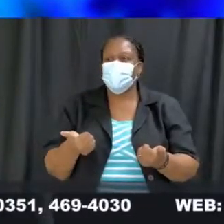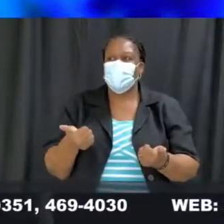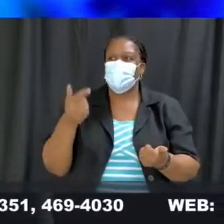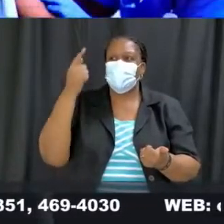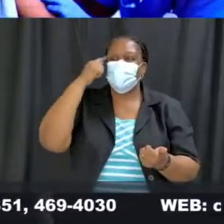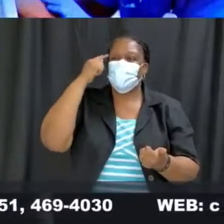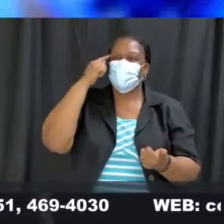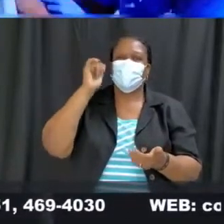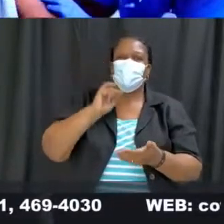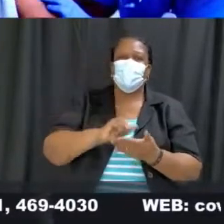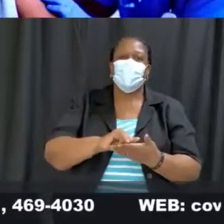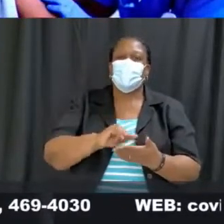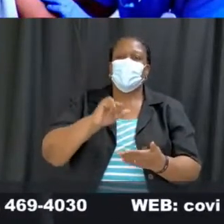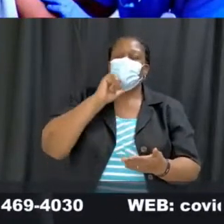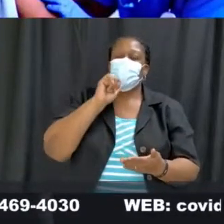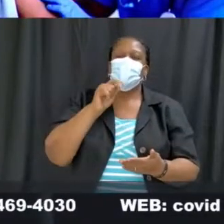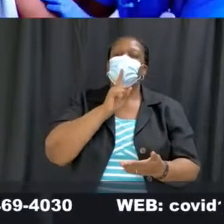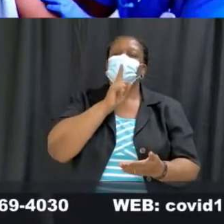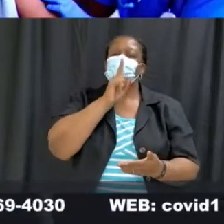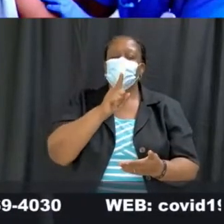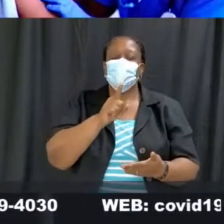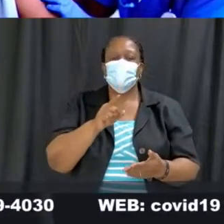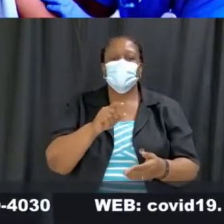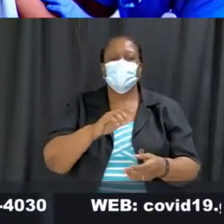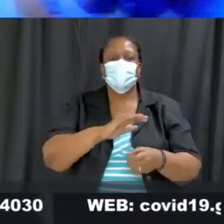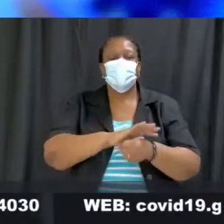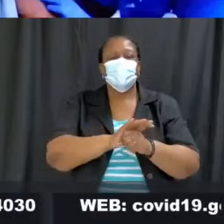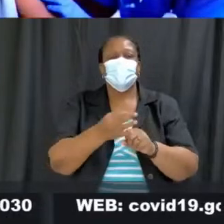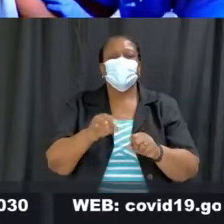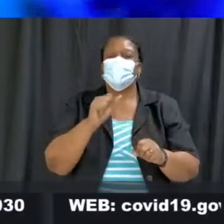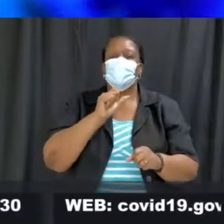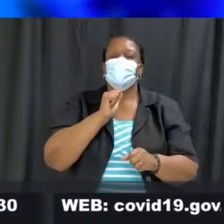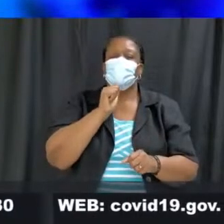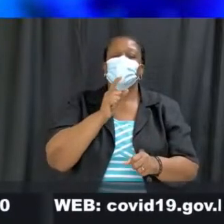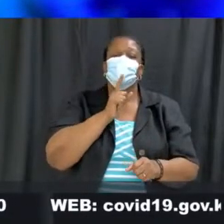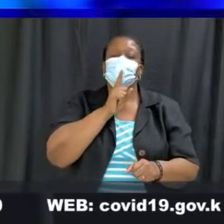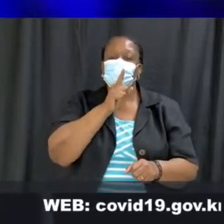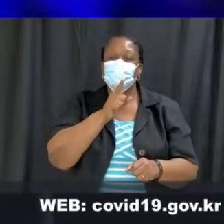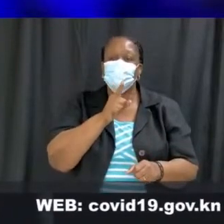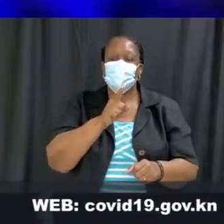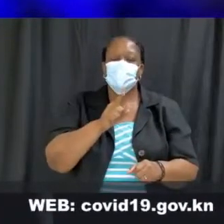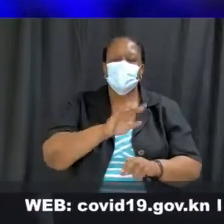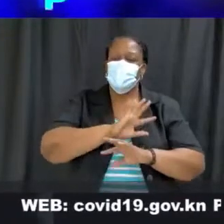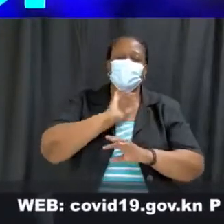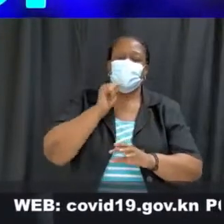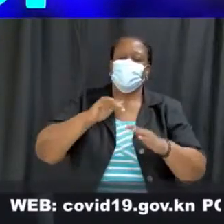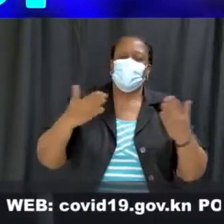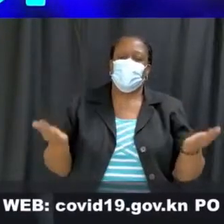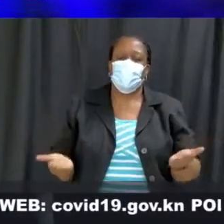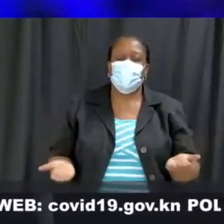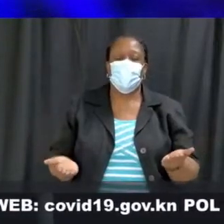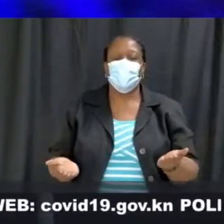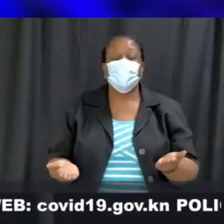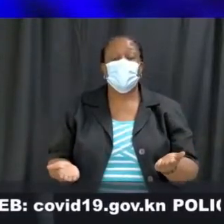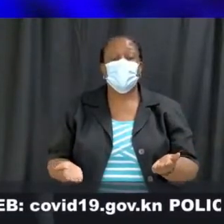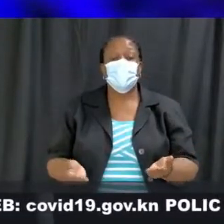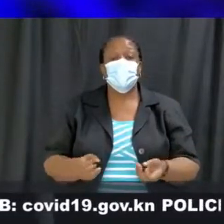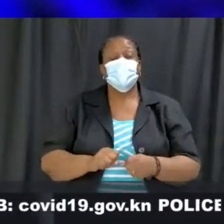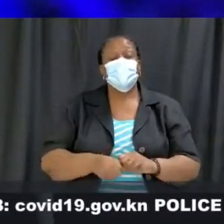denial that the virus is in our midst. And if this